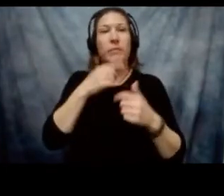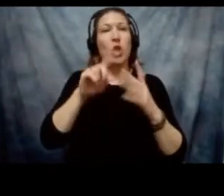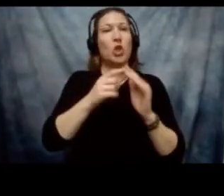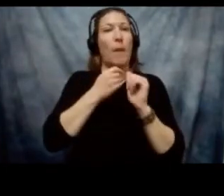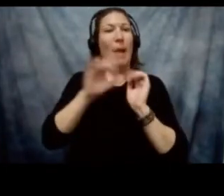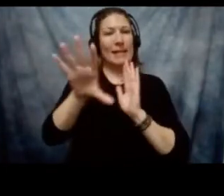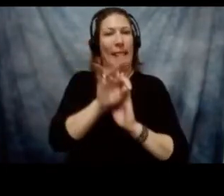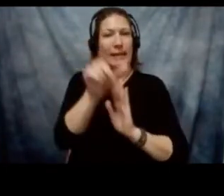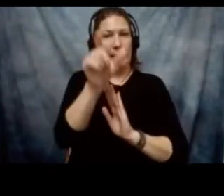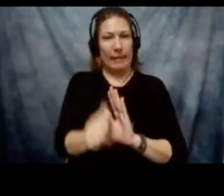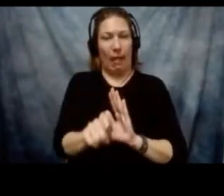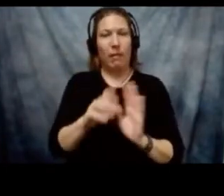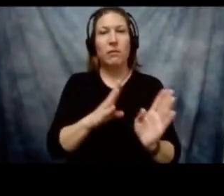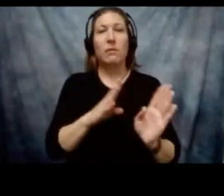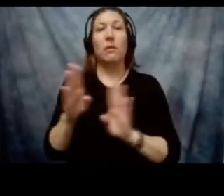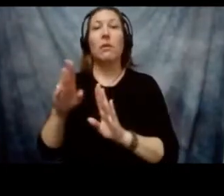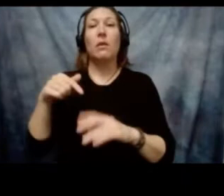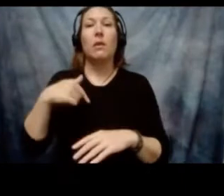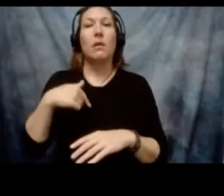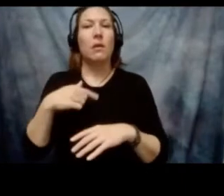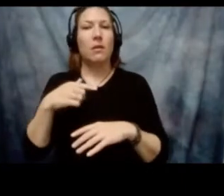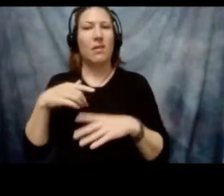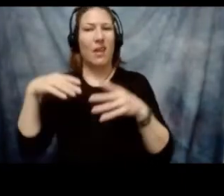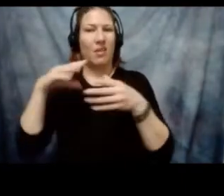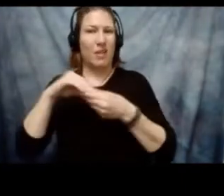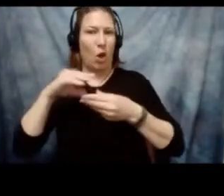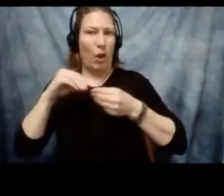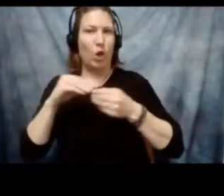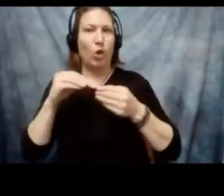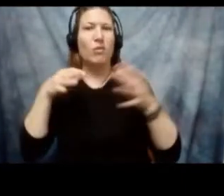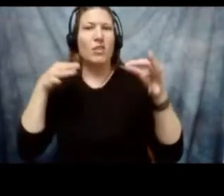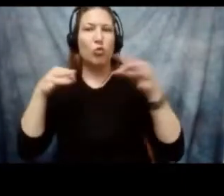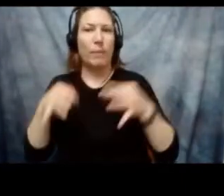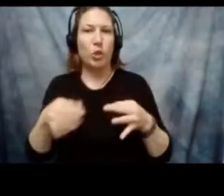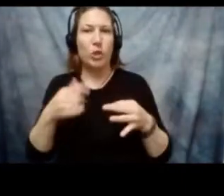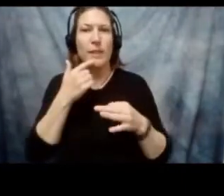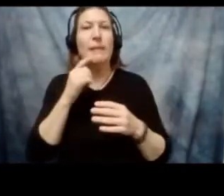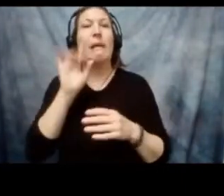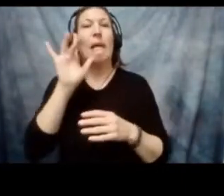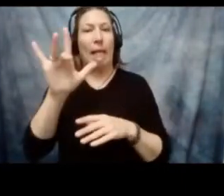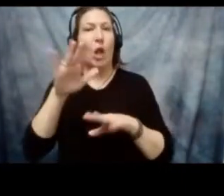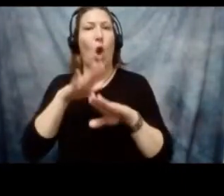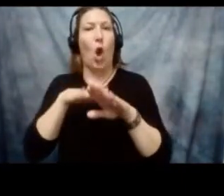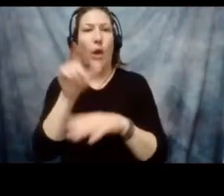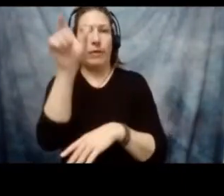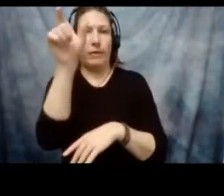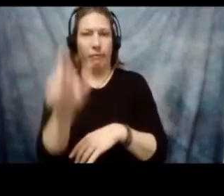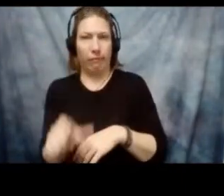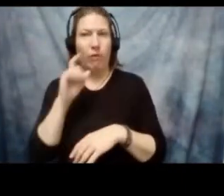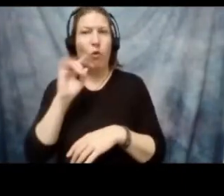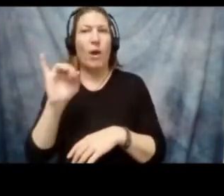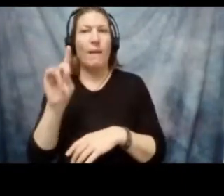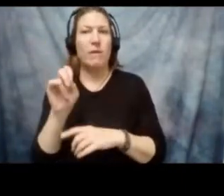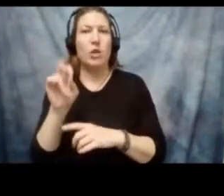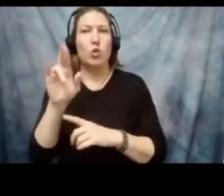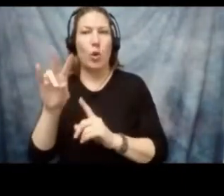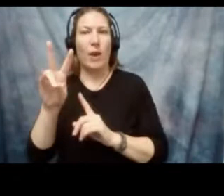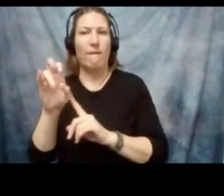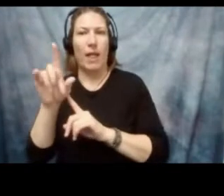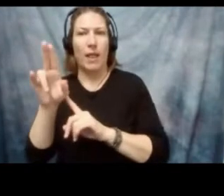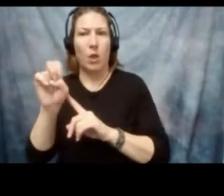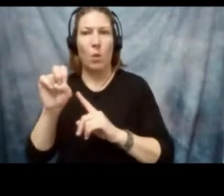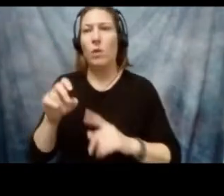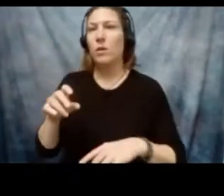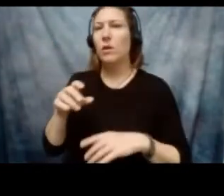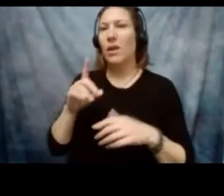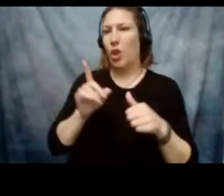column E, inventory value. Then, on the Home tab, click the Conditional Formatting drop-down button. A menu of